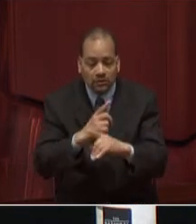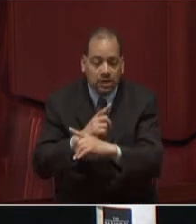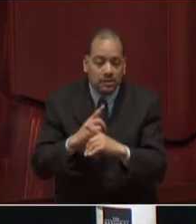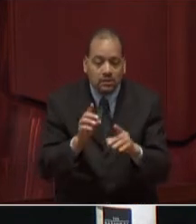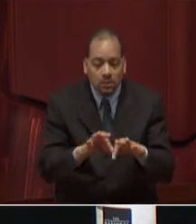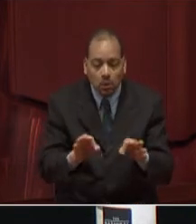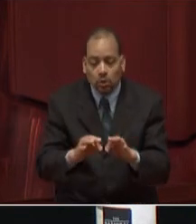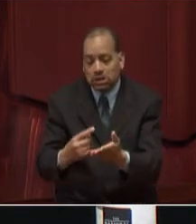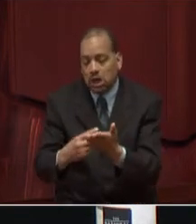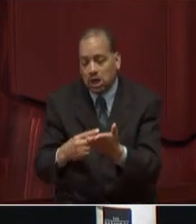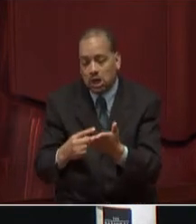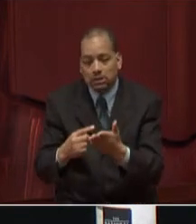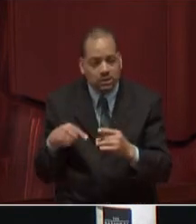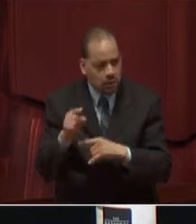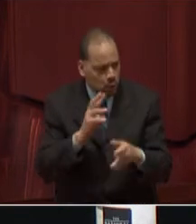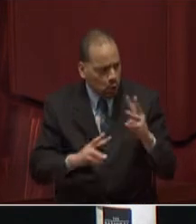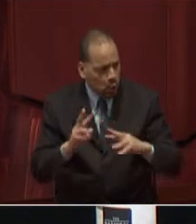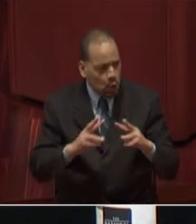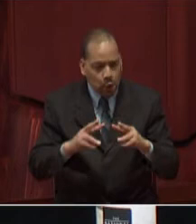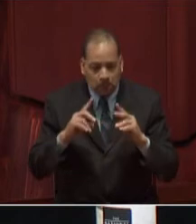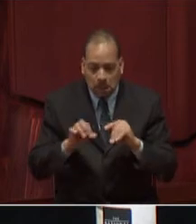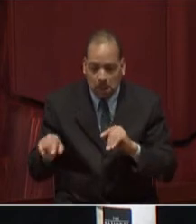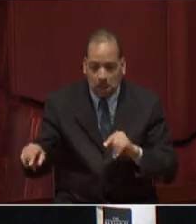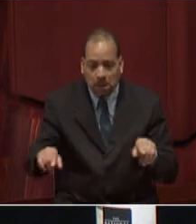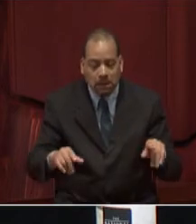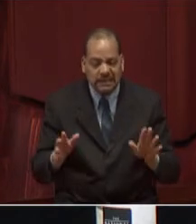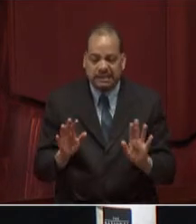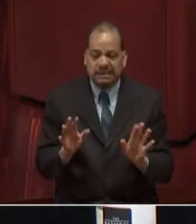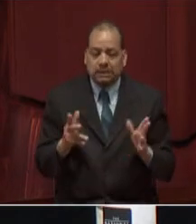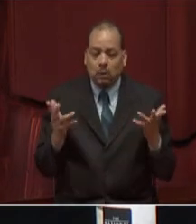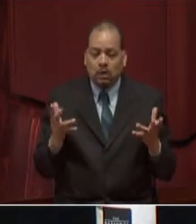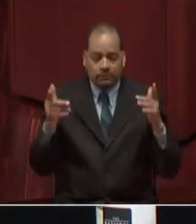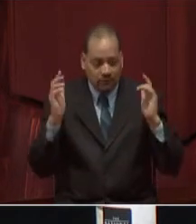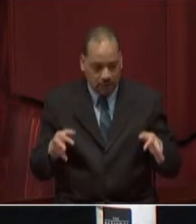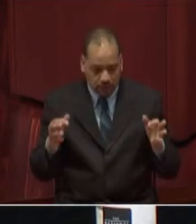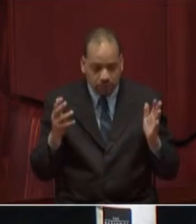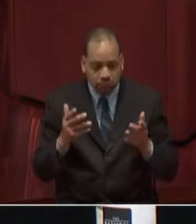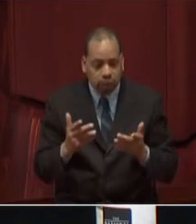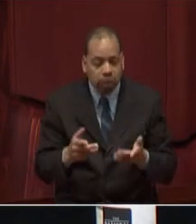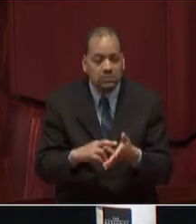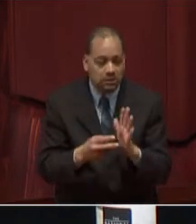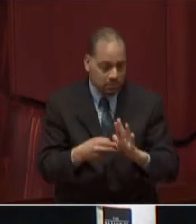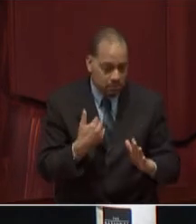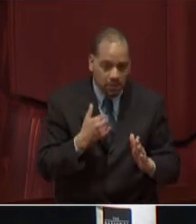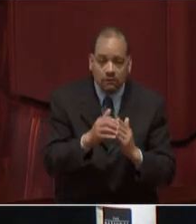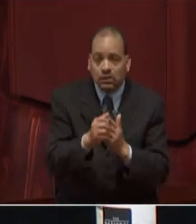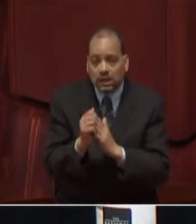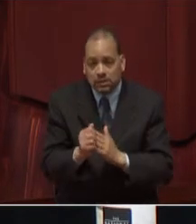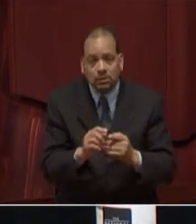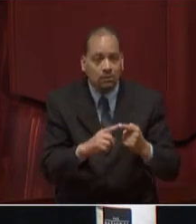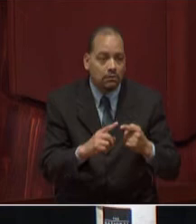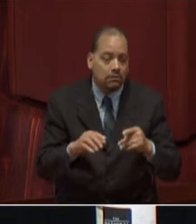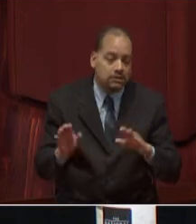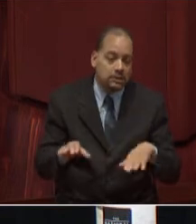wanted fast-moving decisions. I'm oversimplifying a little bit. And that had the advantage of flexibility, candor,